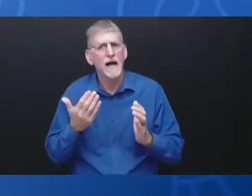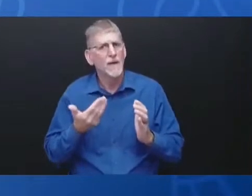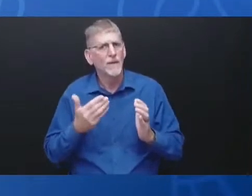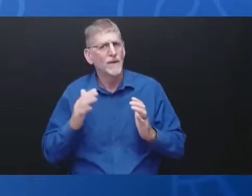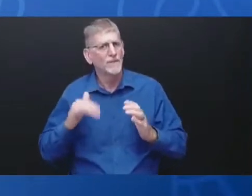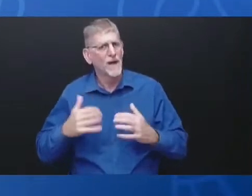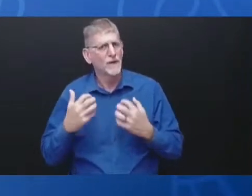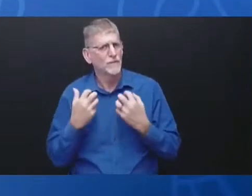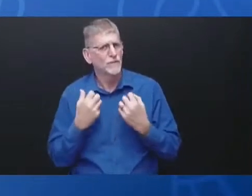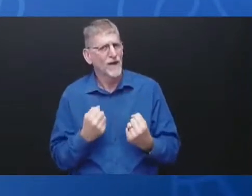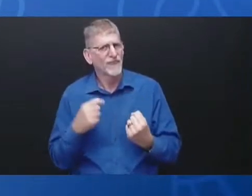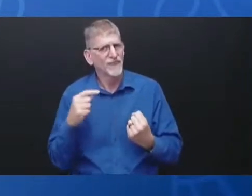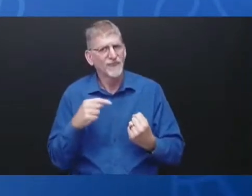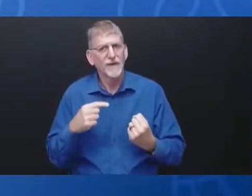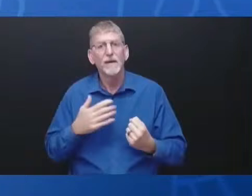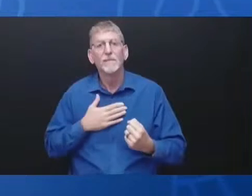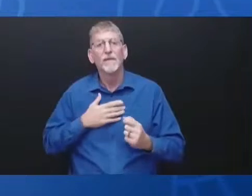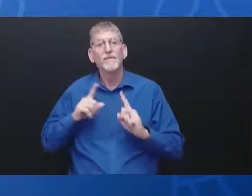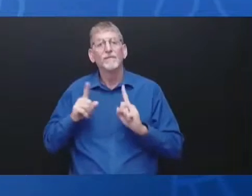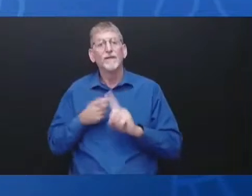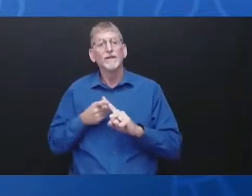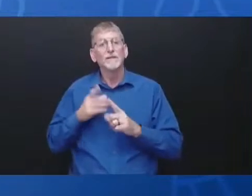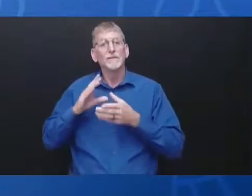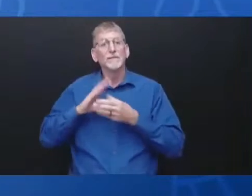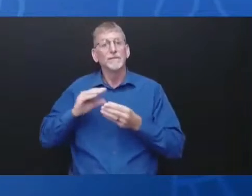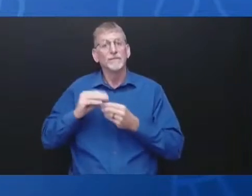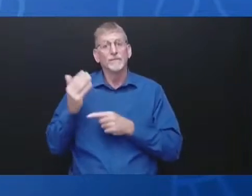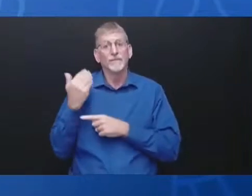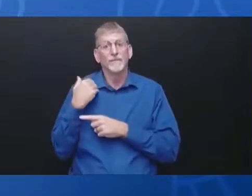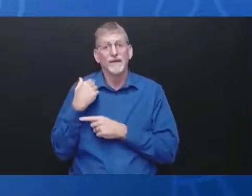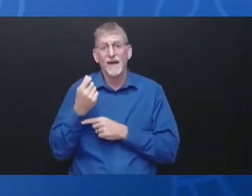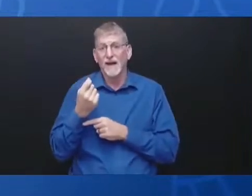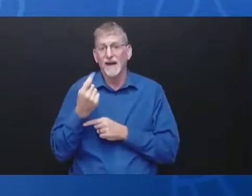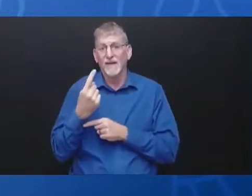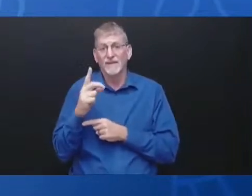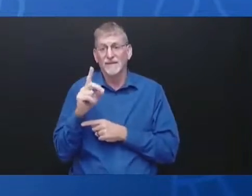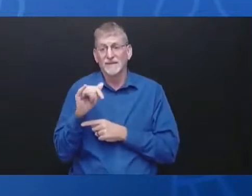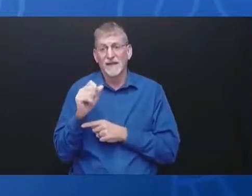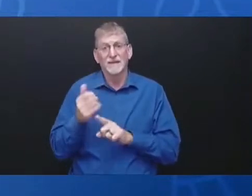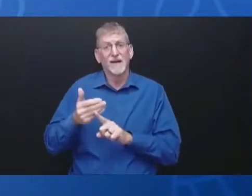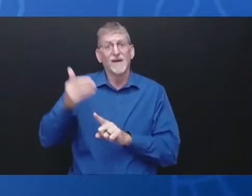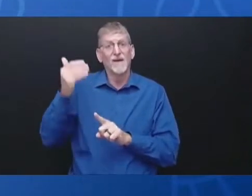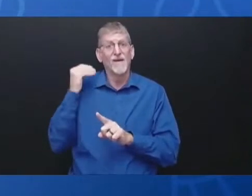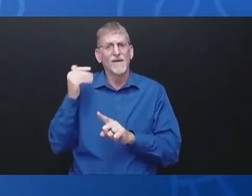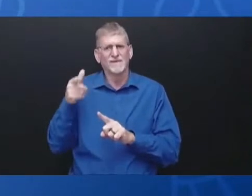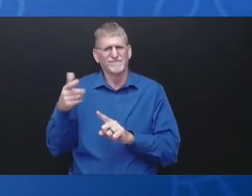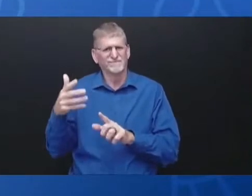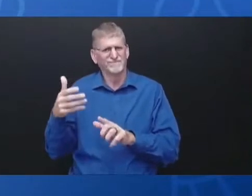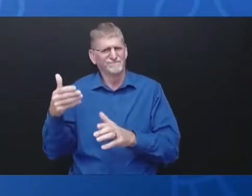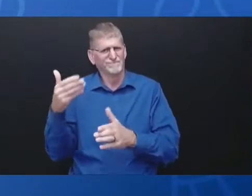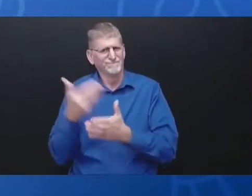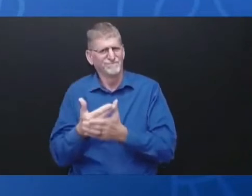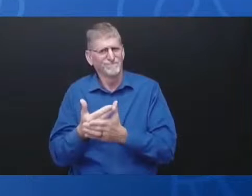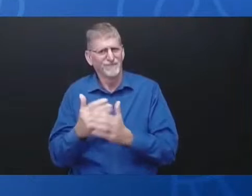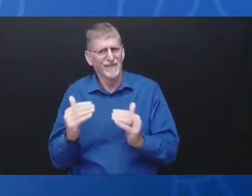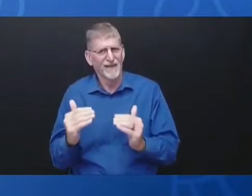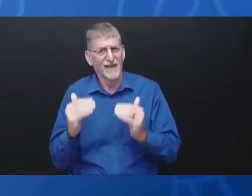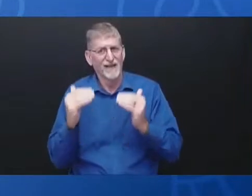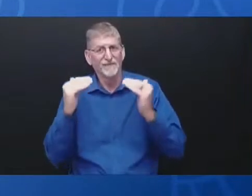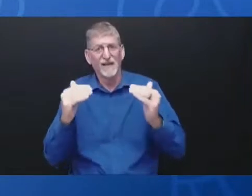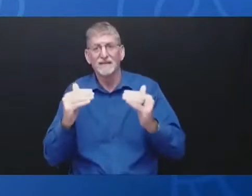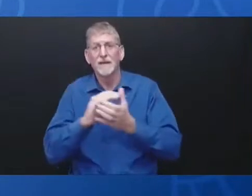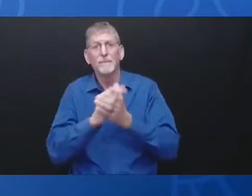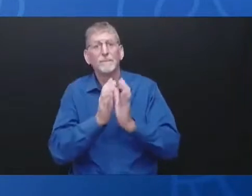first briefing have further proven it. In an important advancement for peace, America's top diplomat, Secretary Marco